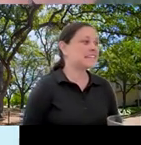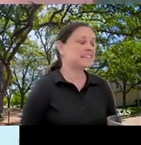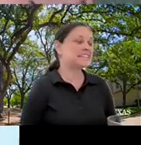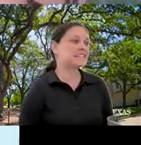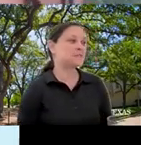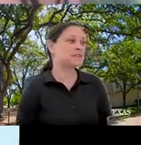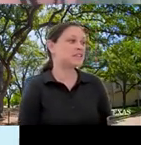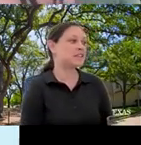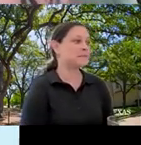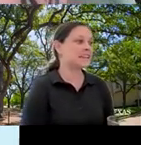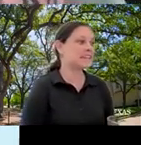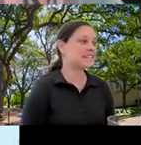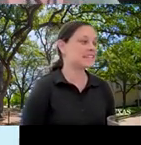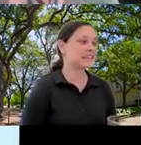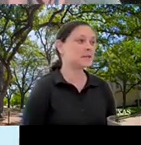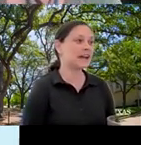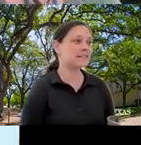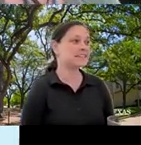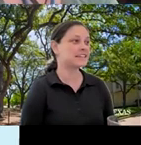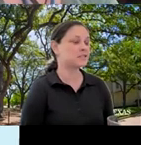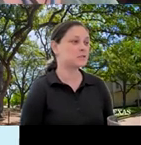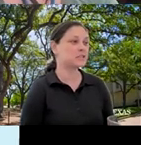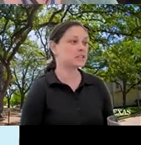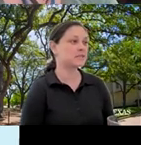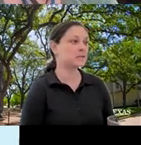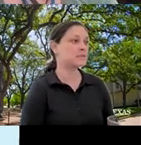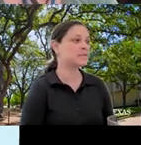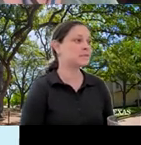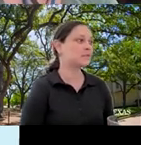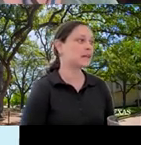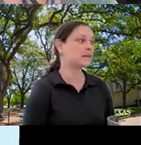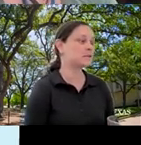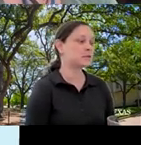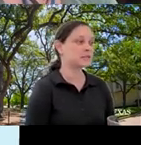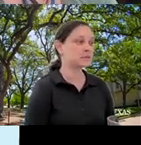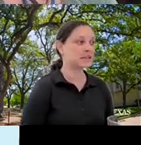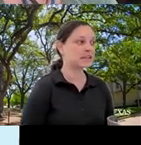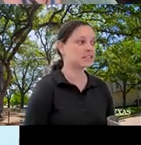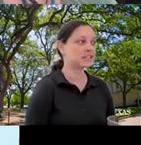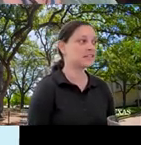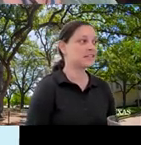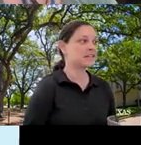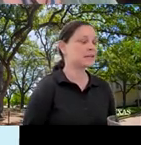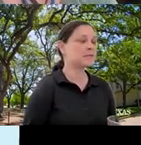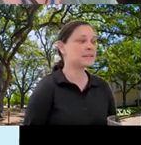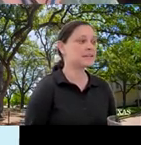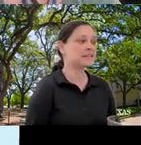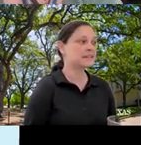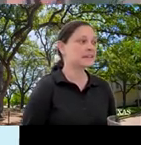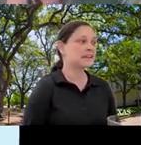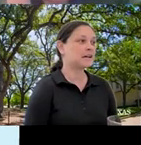Parents can easily reach and obtain stable housing and nutritious foods, reliable transportation,